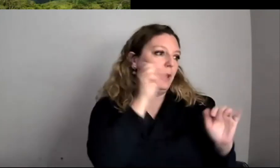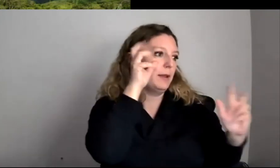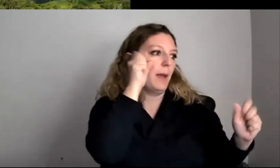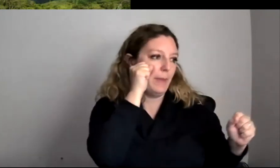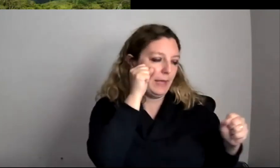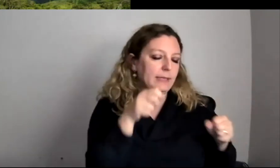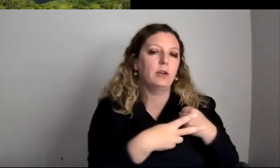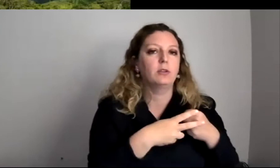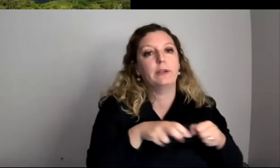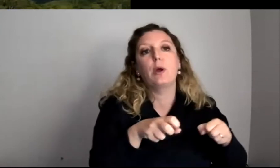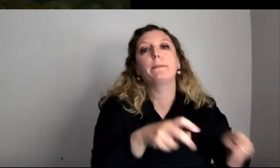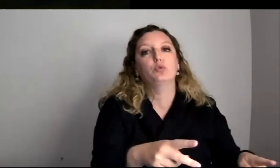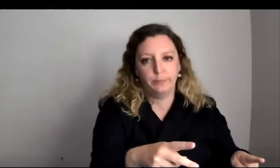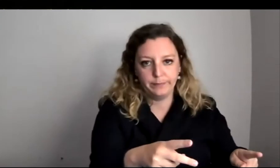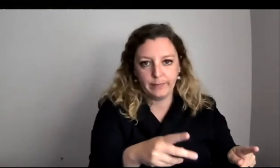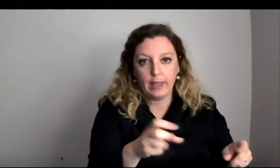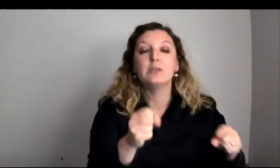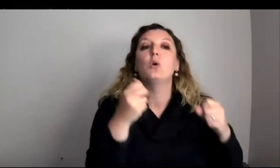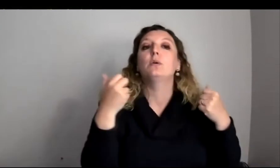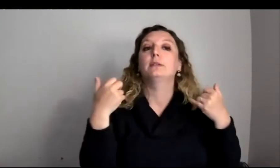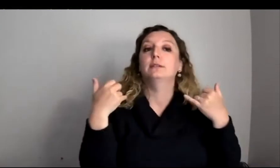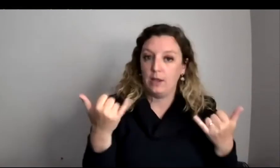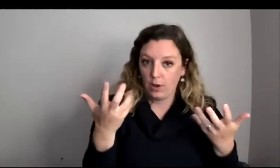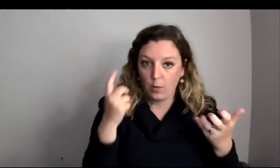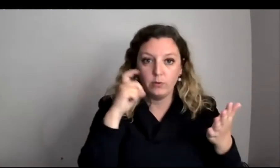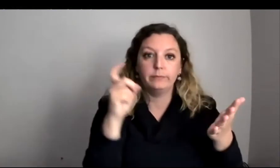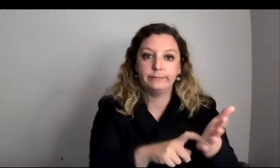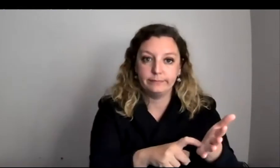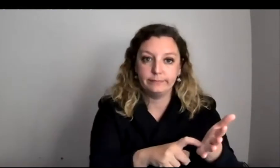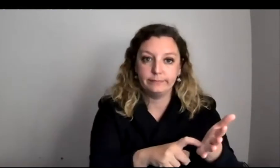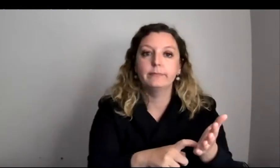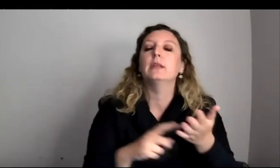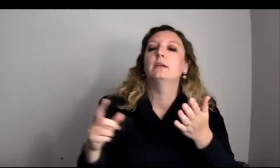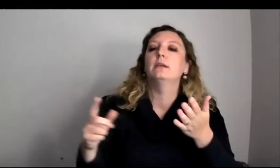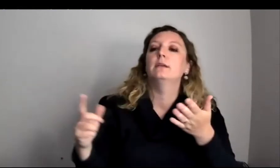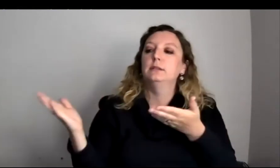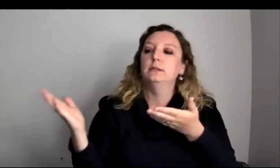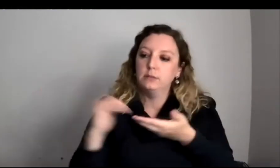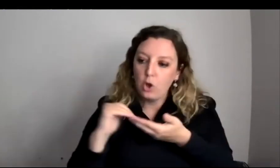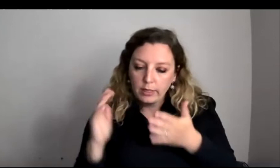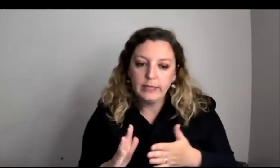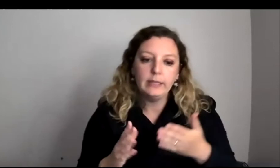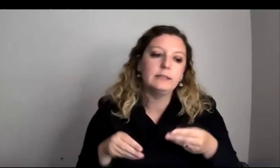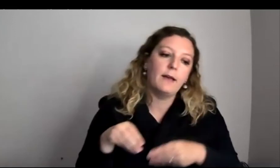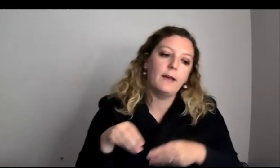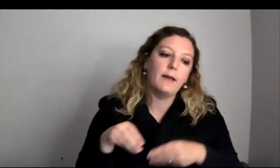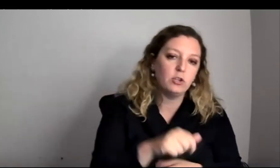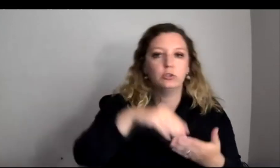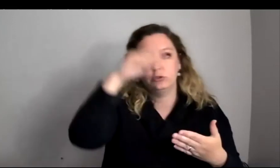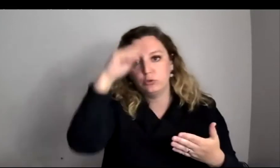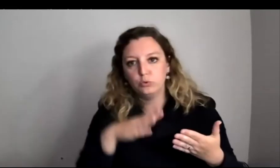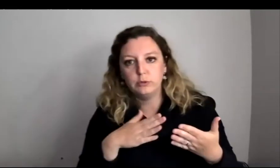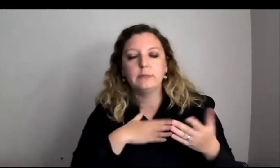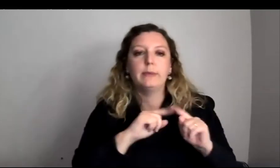conservation opportunity. And so with that, I just want to acknowledge colleagues and funders and students and my teams,